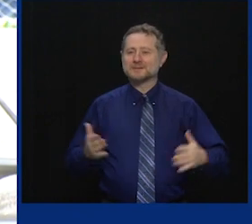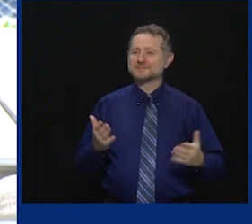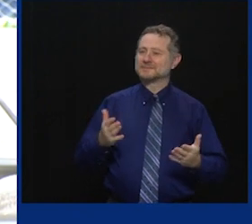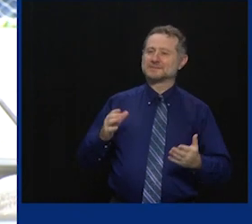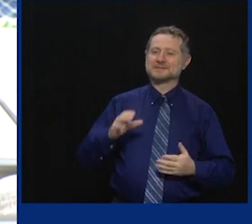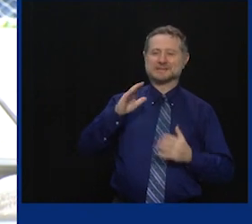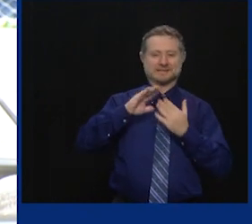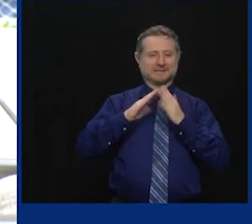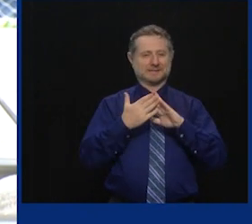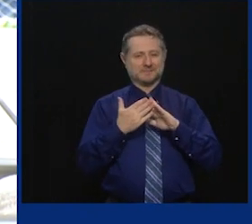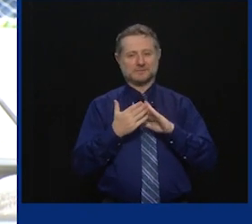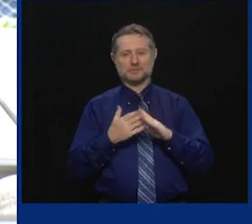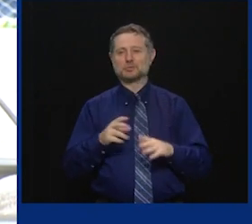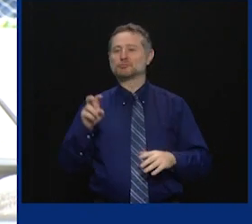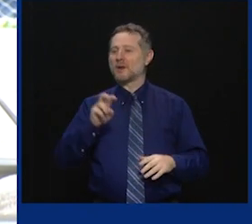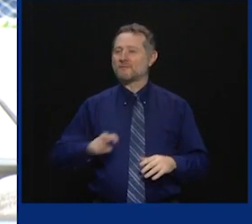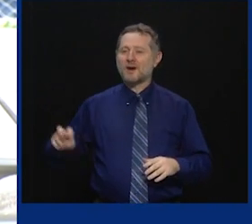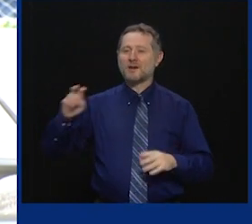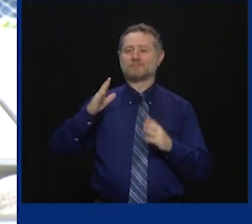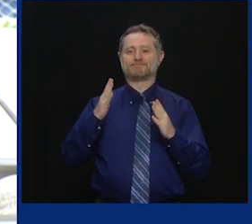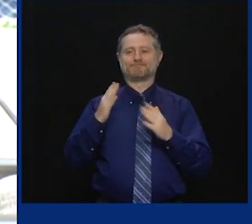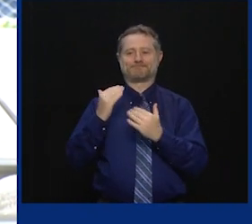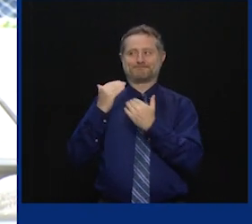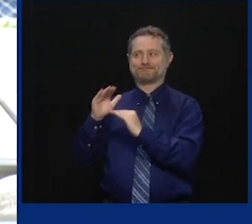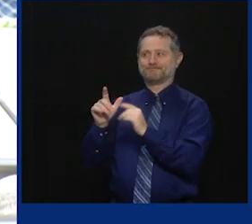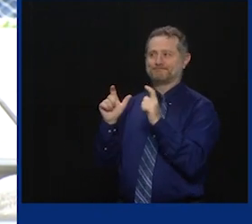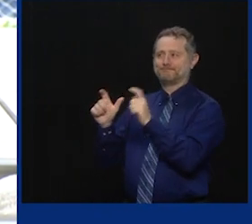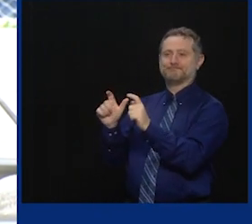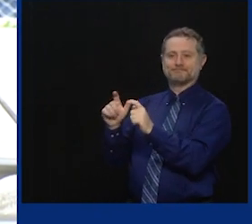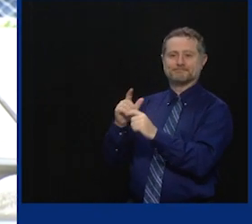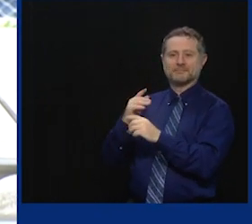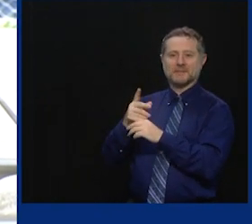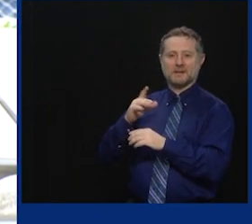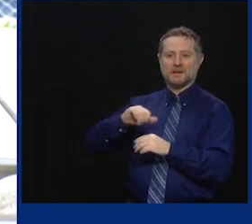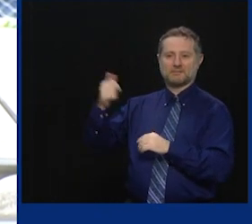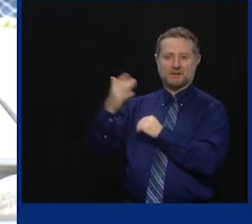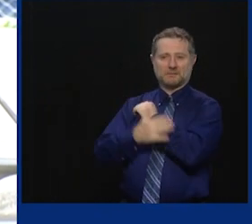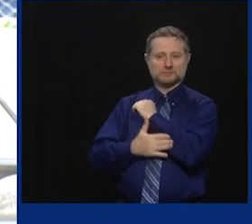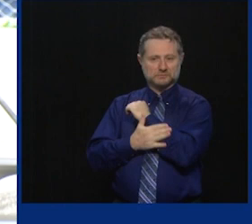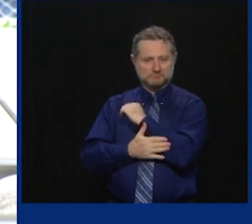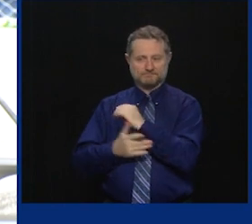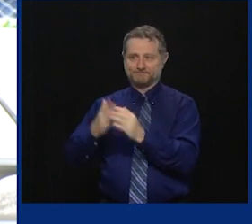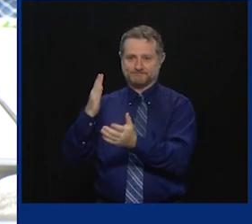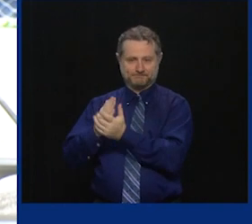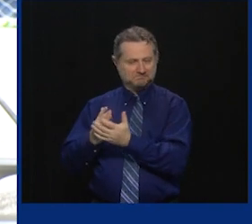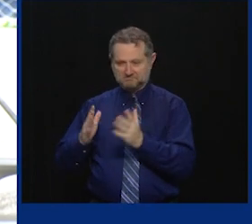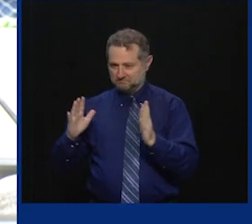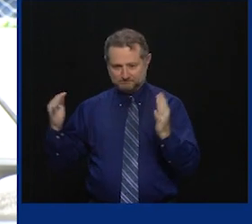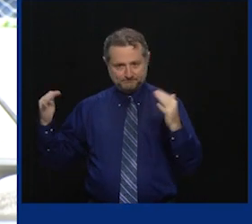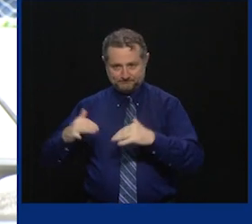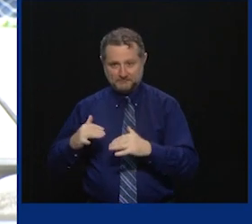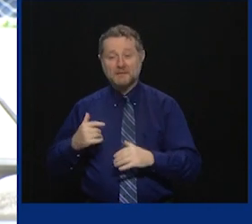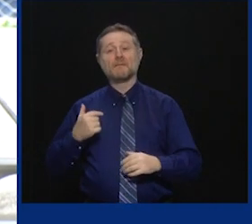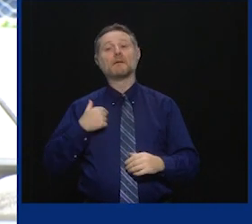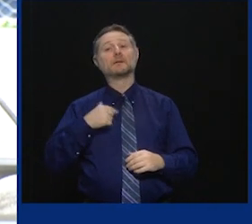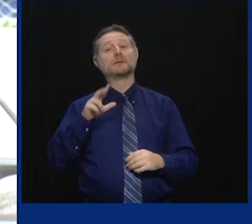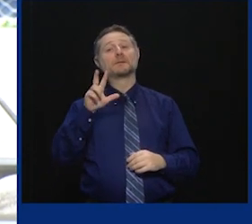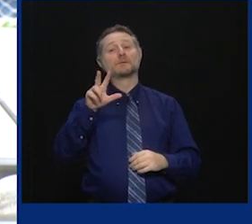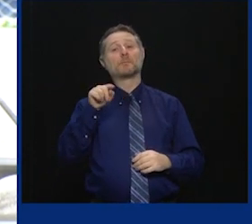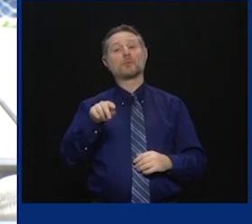travel restrictions for 33 countries. And you're poised and ready to go with this over 3.3 million square feet